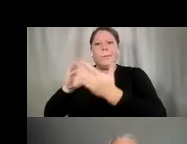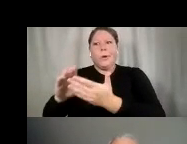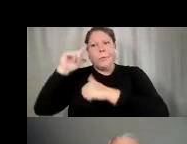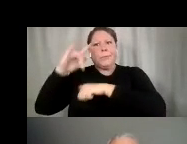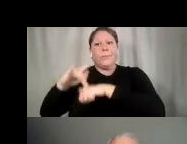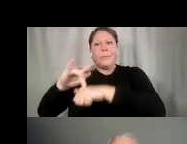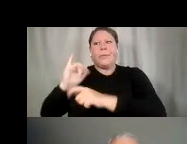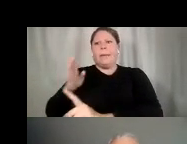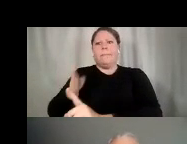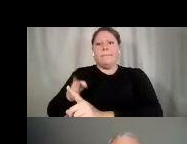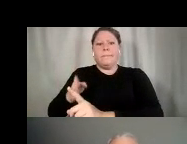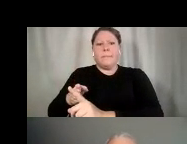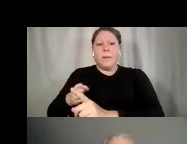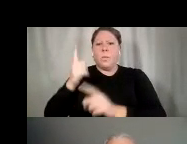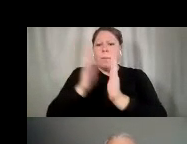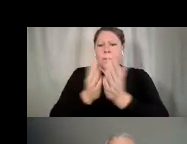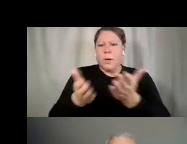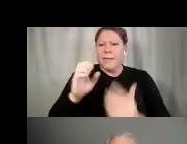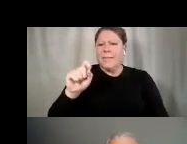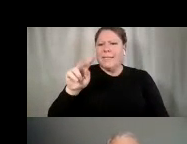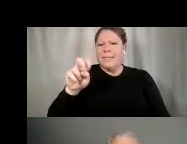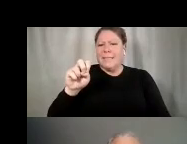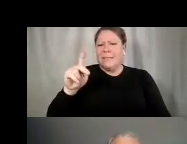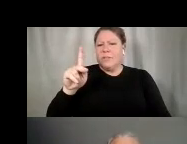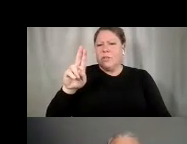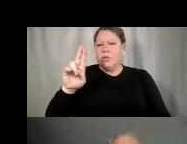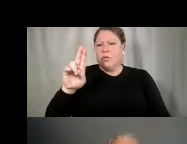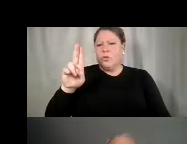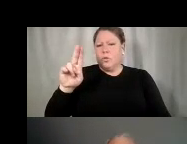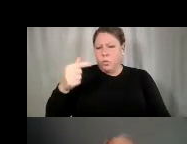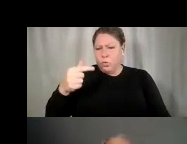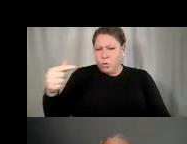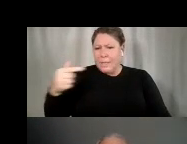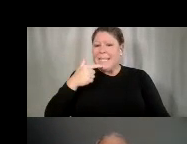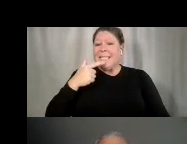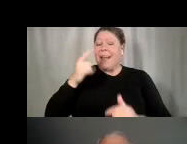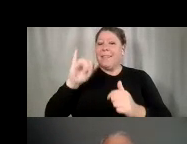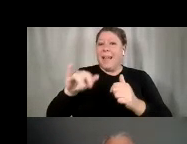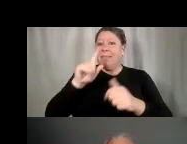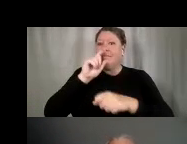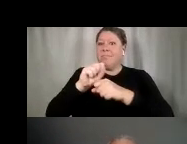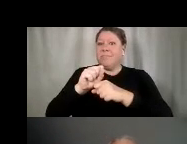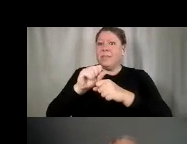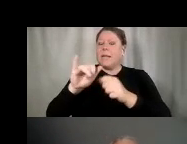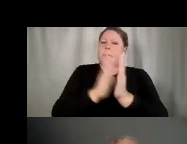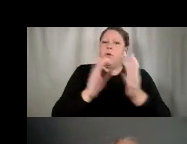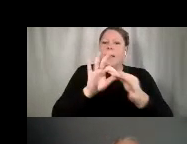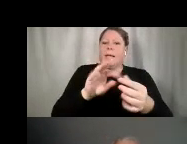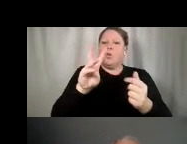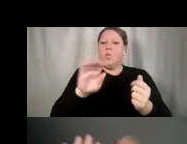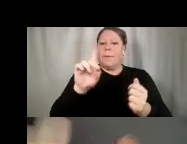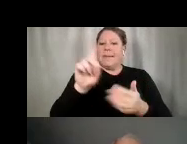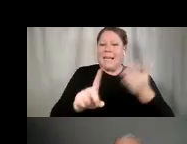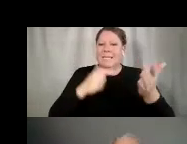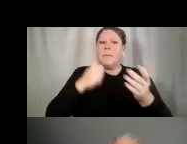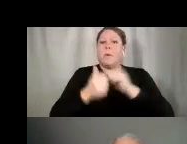his book Don't Make Me Think, claimed humans generally make a choice and we stick with it. This is a book on web design, and